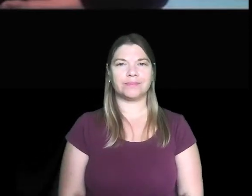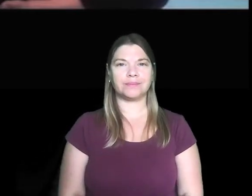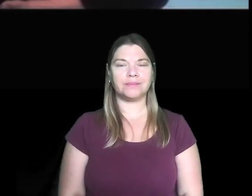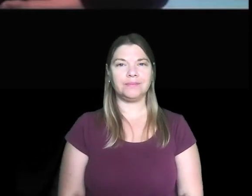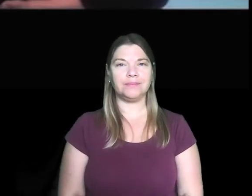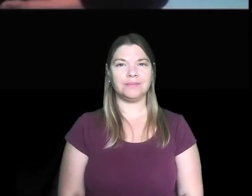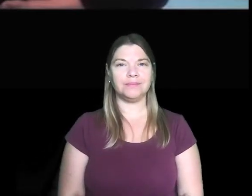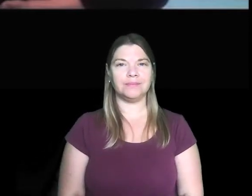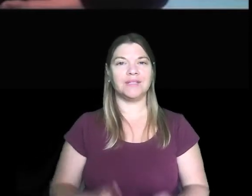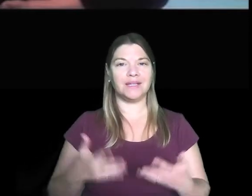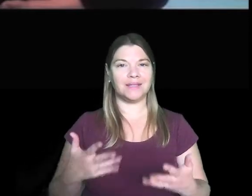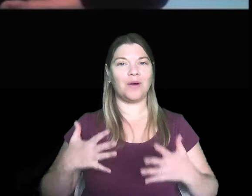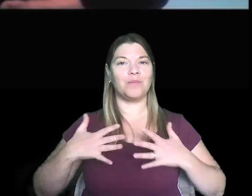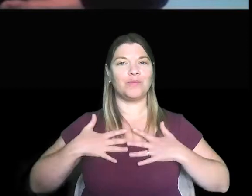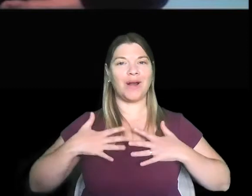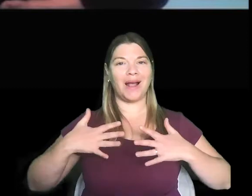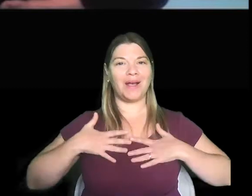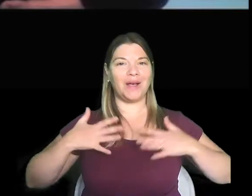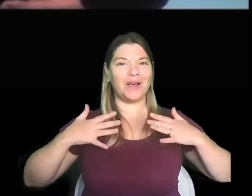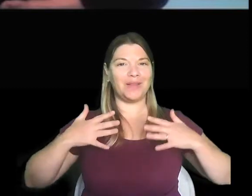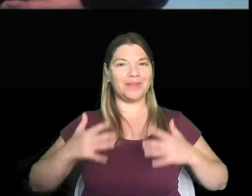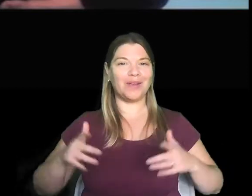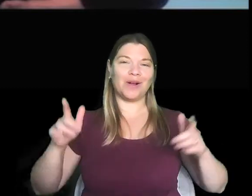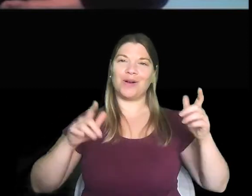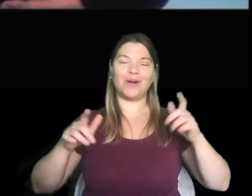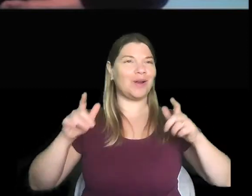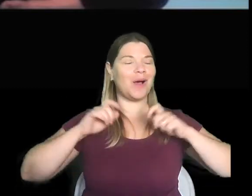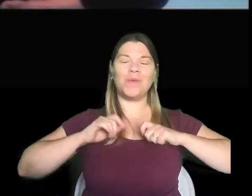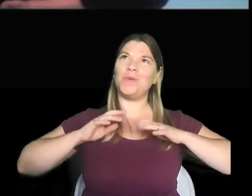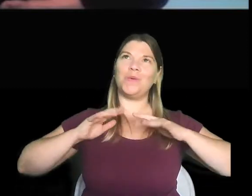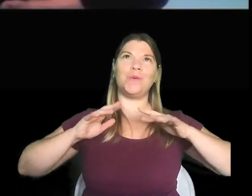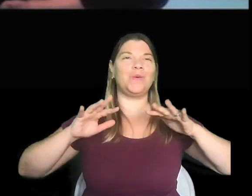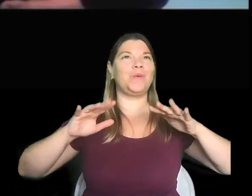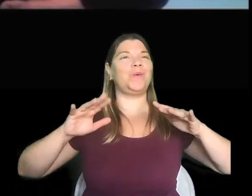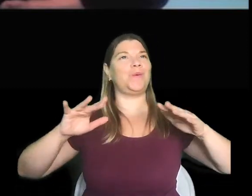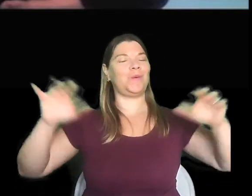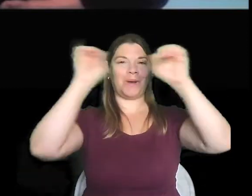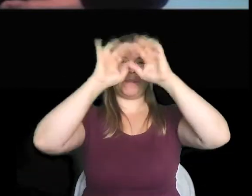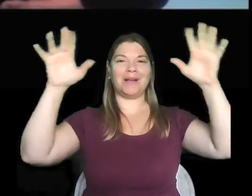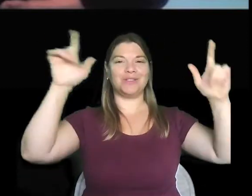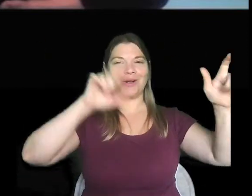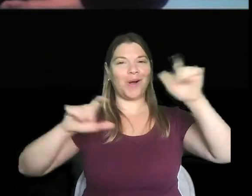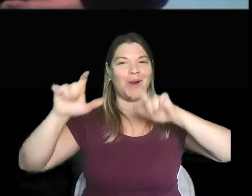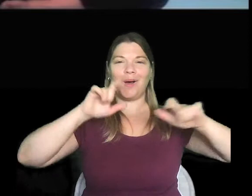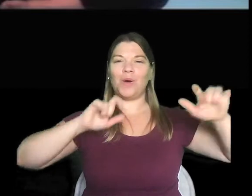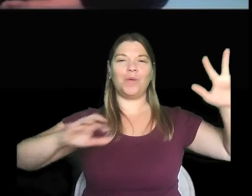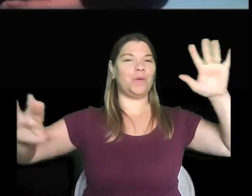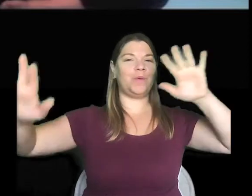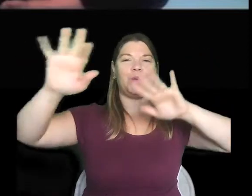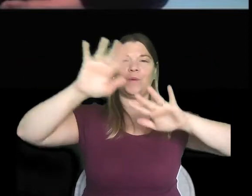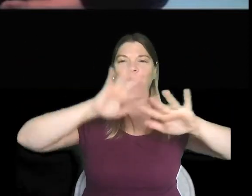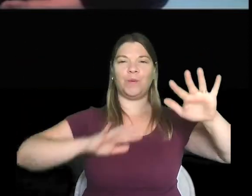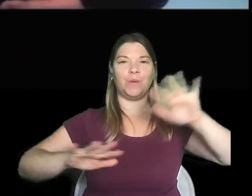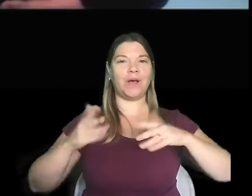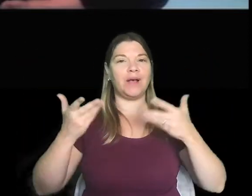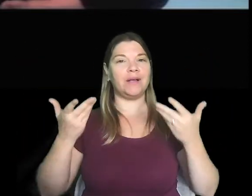Now that we've expanded our breath and filled the room and our bodies in imaginative colour, let's prepare the body for feeling